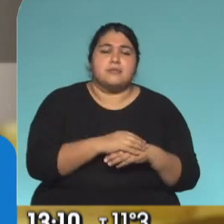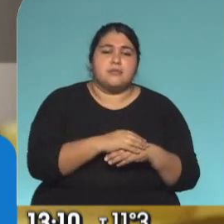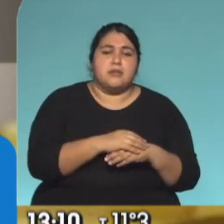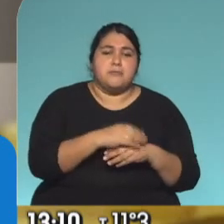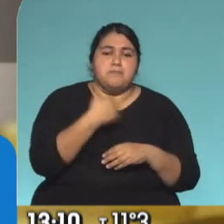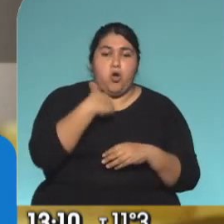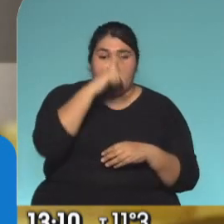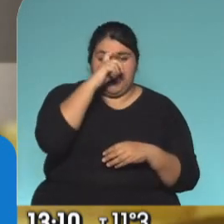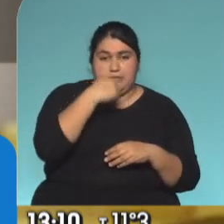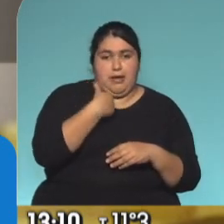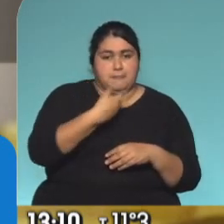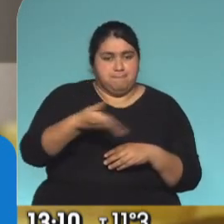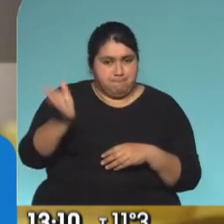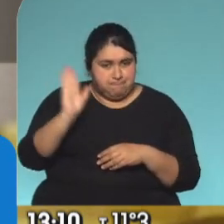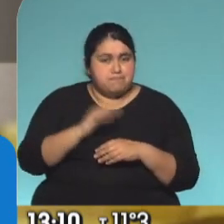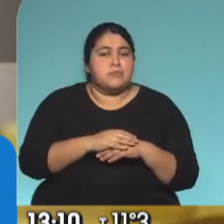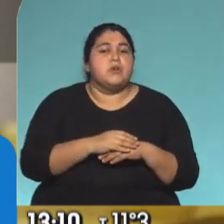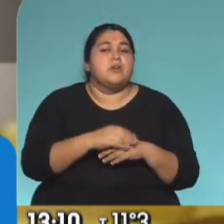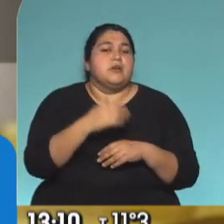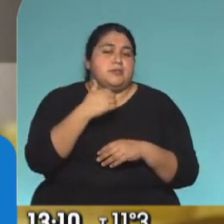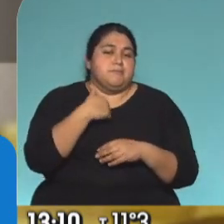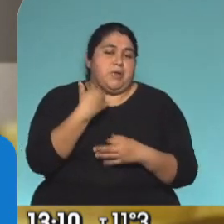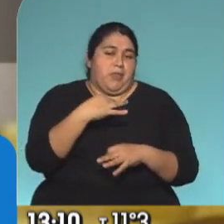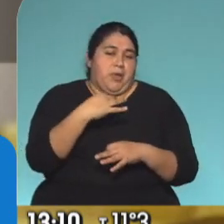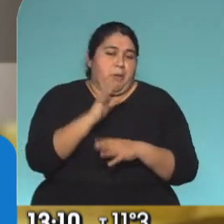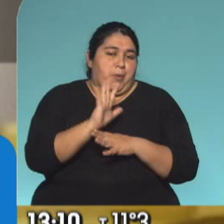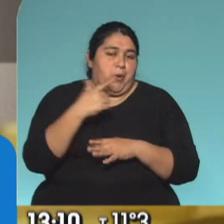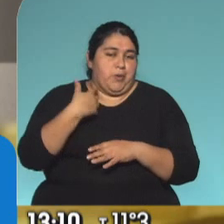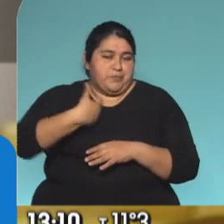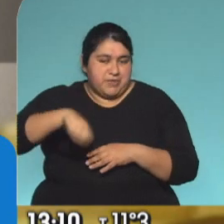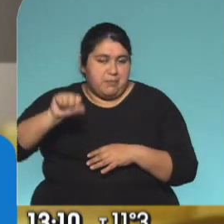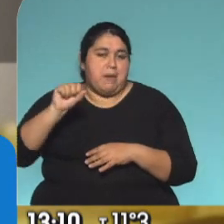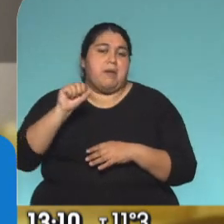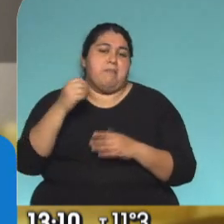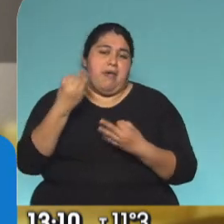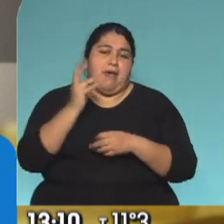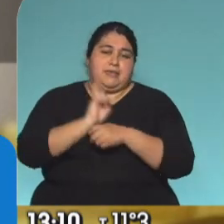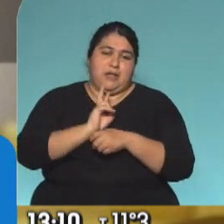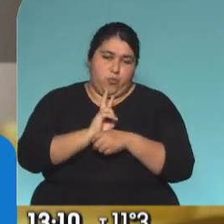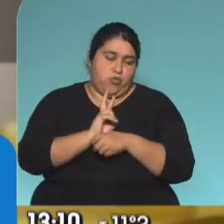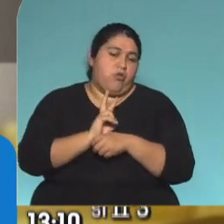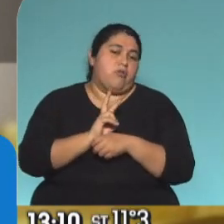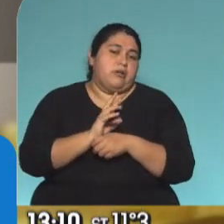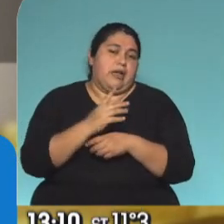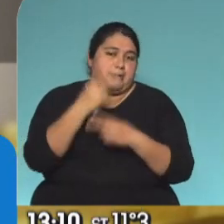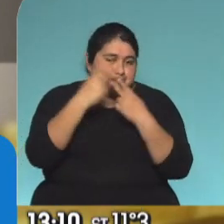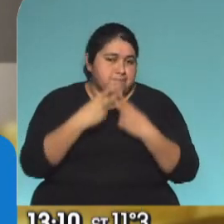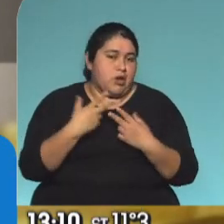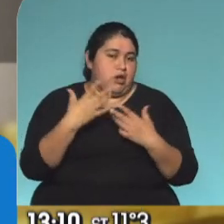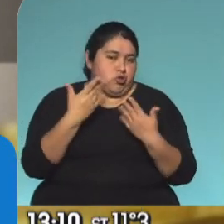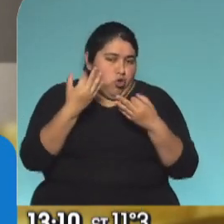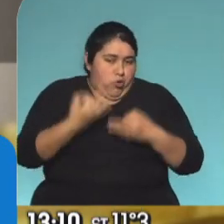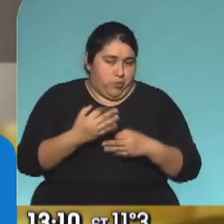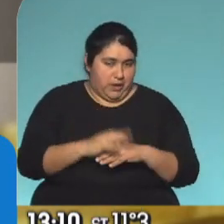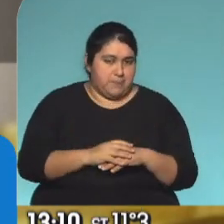to Walter Reed Hospital. I think I'm doing very well, but we're going to make sure that things work out. The First Lady is